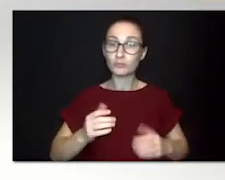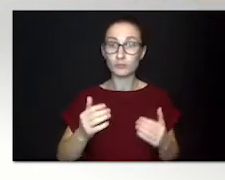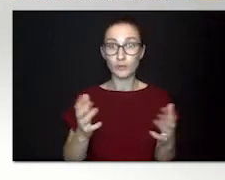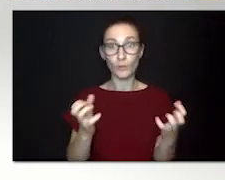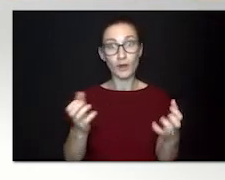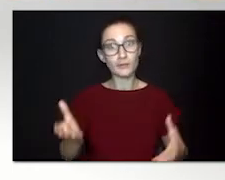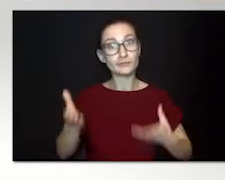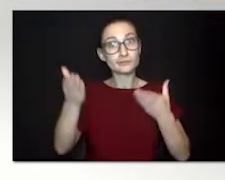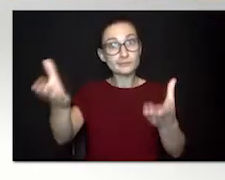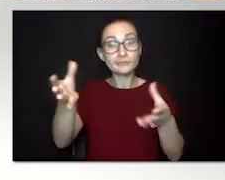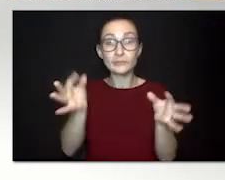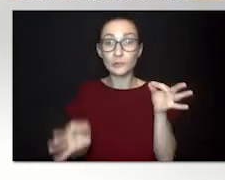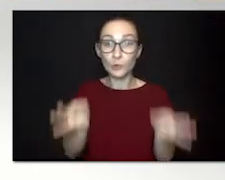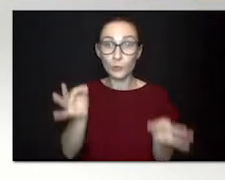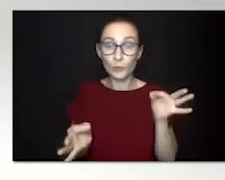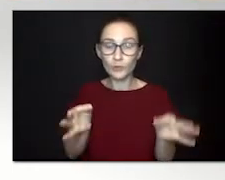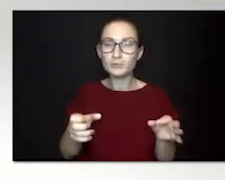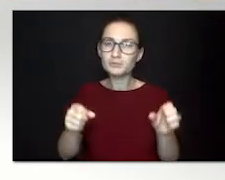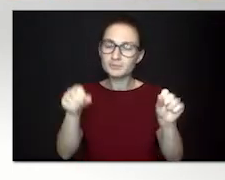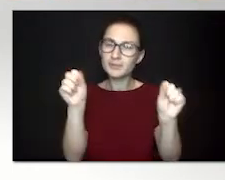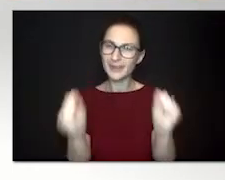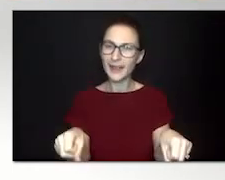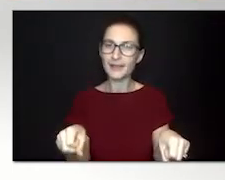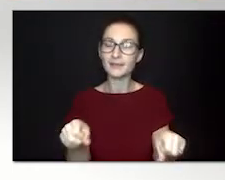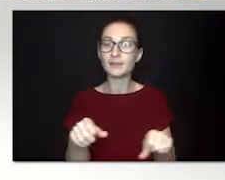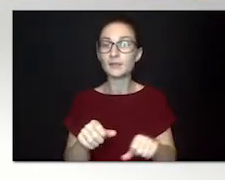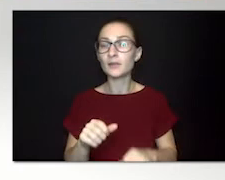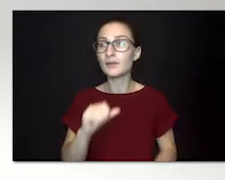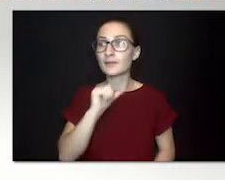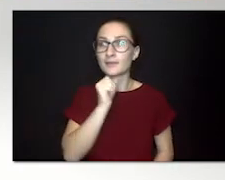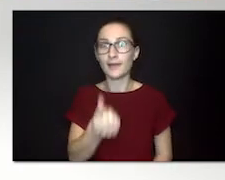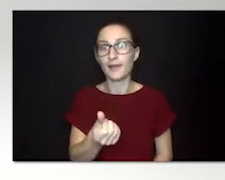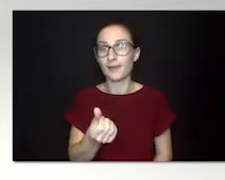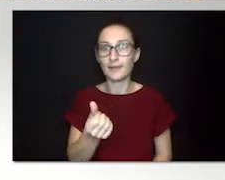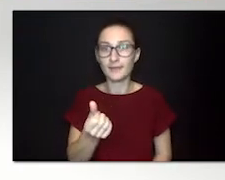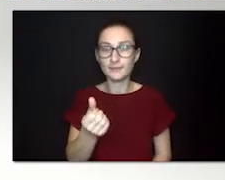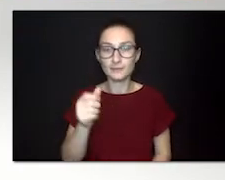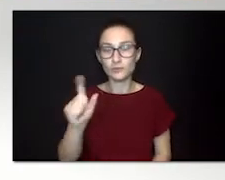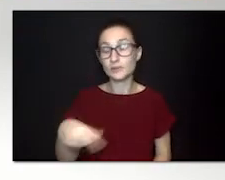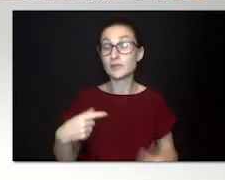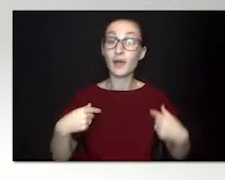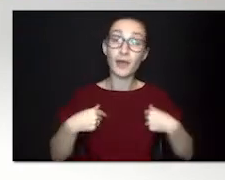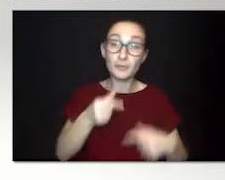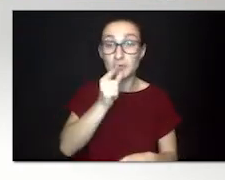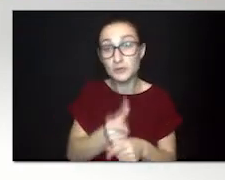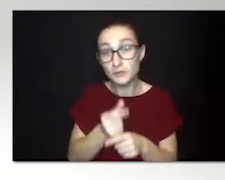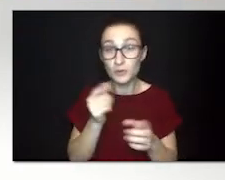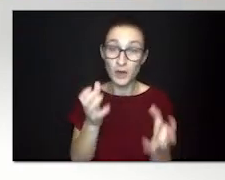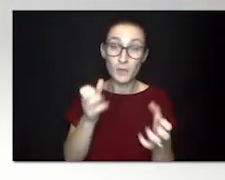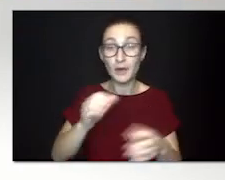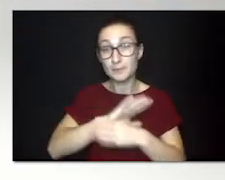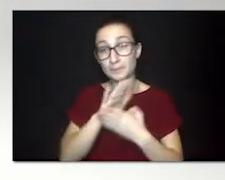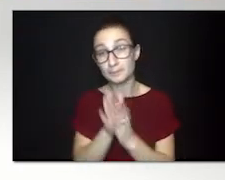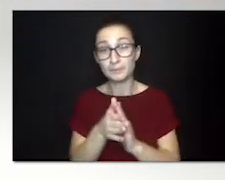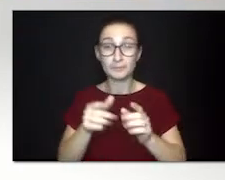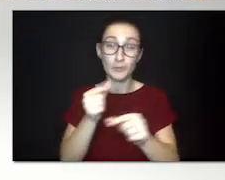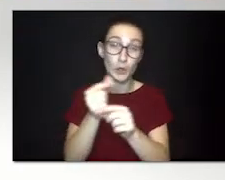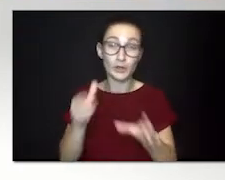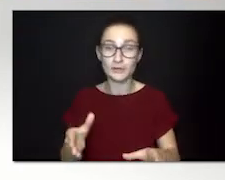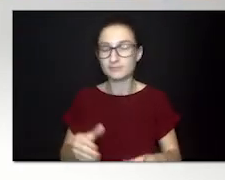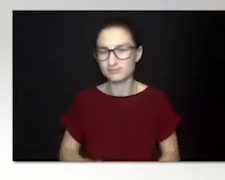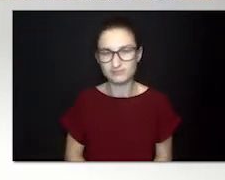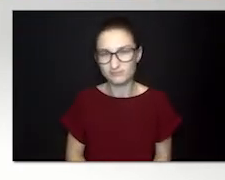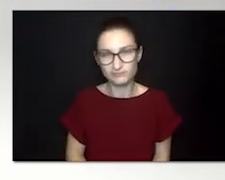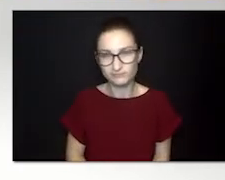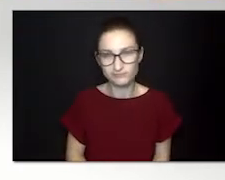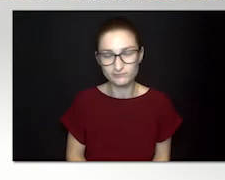has reasons to bring it to the court's attention. It wouldn't be something just because, it wouldn't be sufficient just for her to say, well, I'm the sister, so I want to be